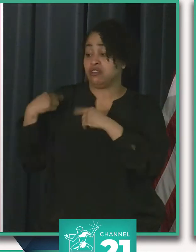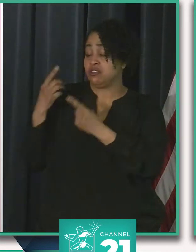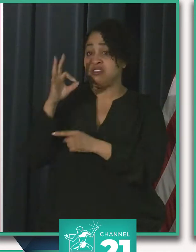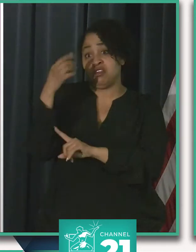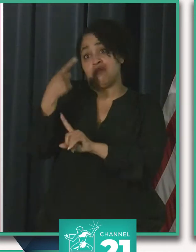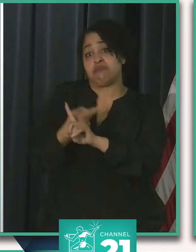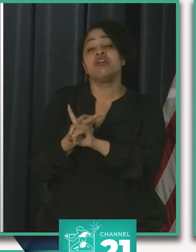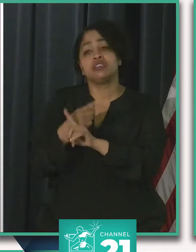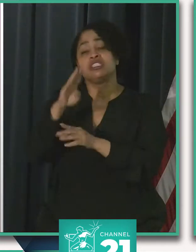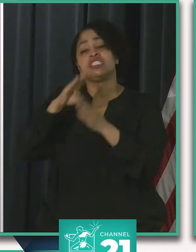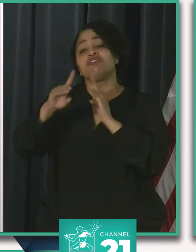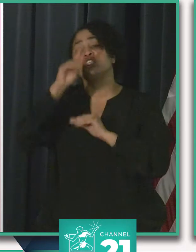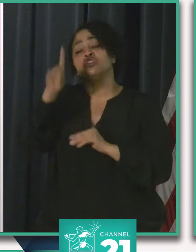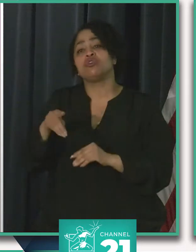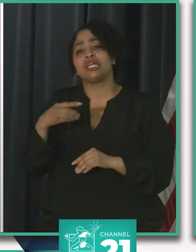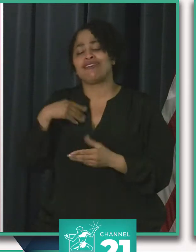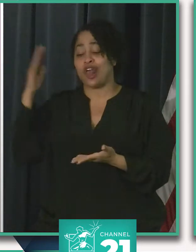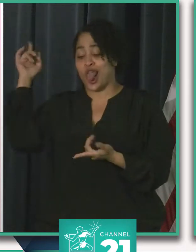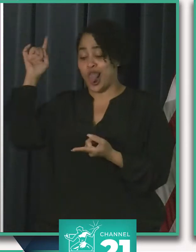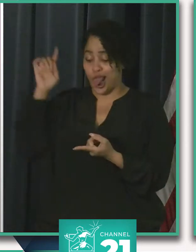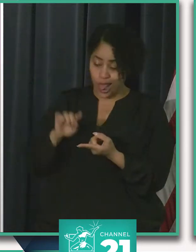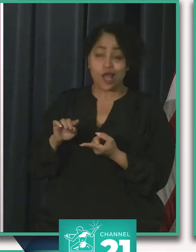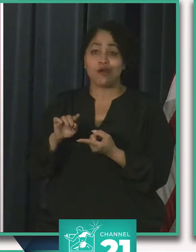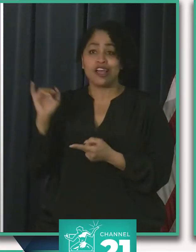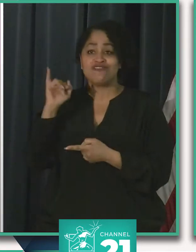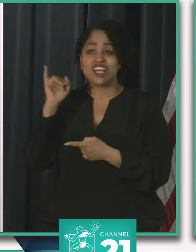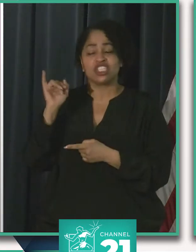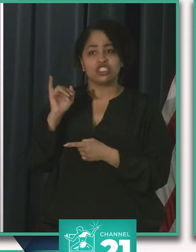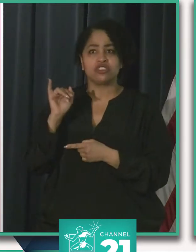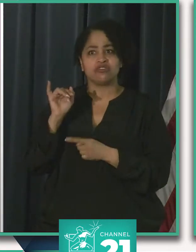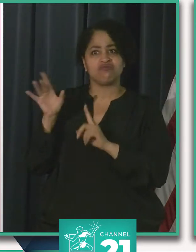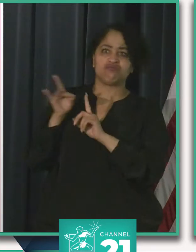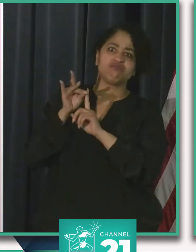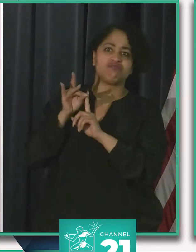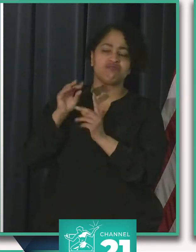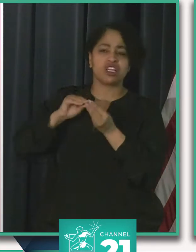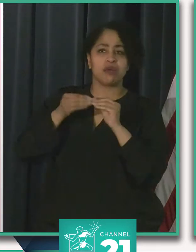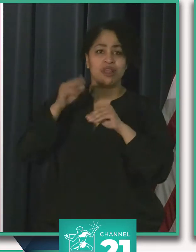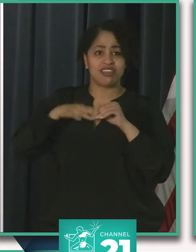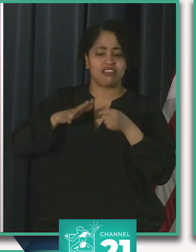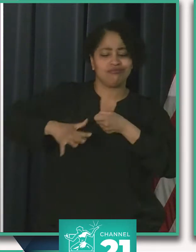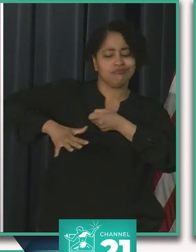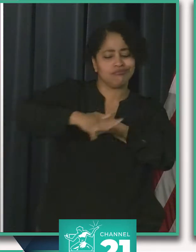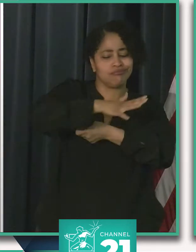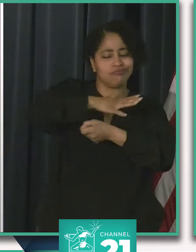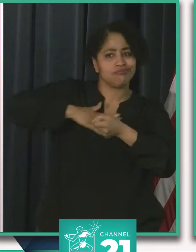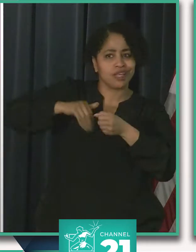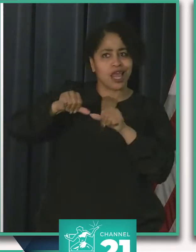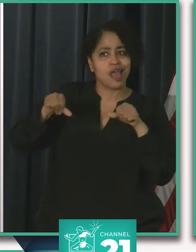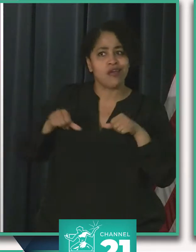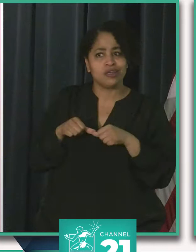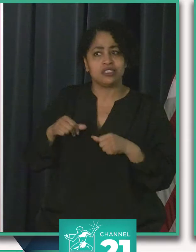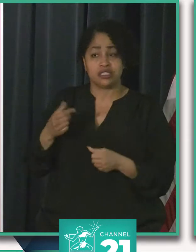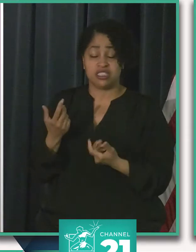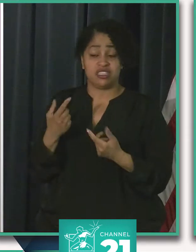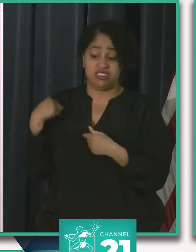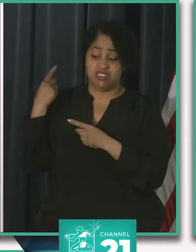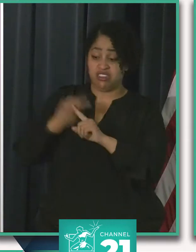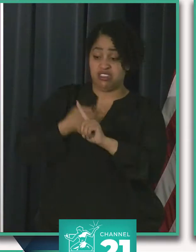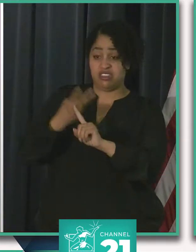the city of Detroit has had a lower infection rate than the surrounding suburbs. And I've been pleased that the national shows I've been asked to do the last couple